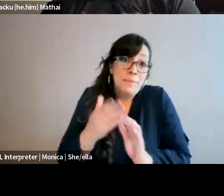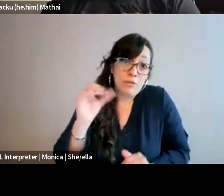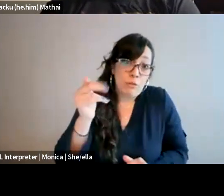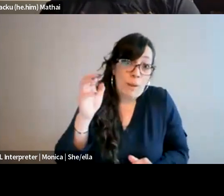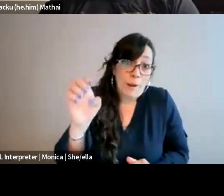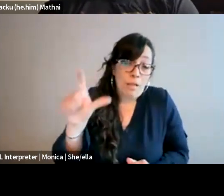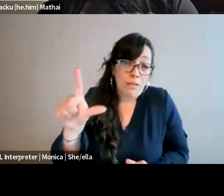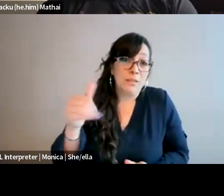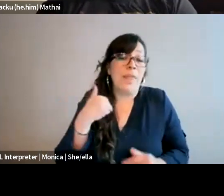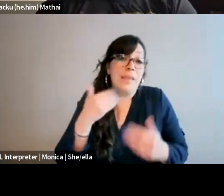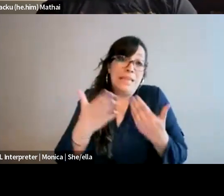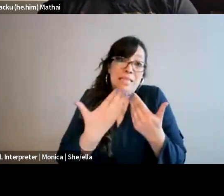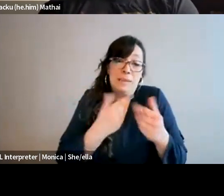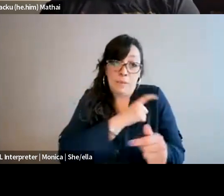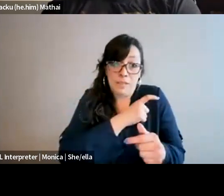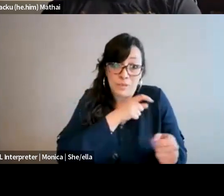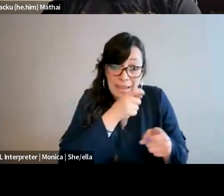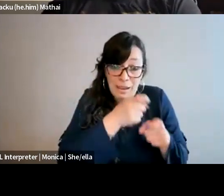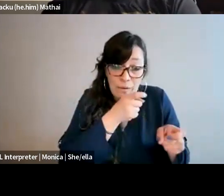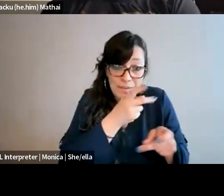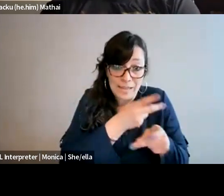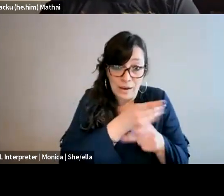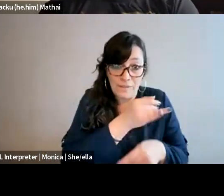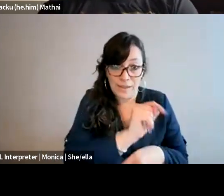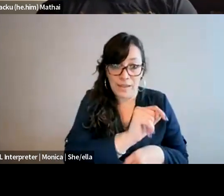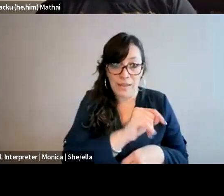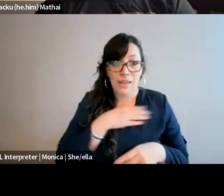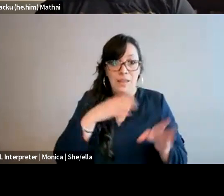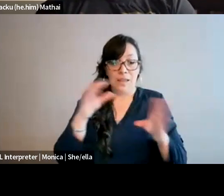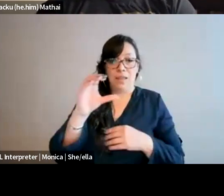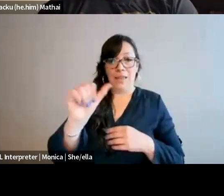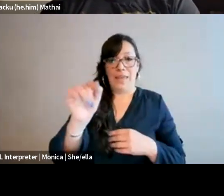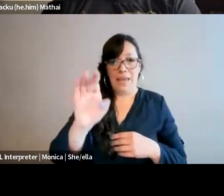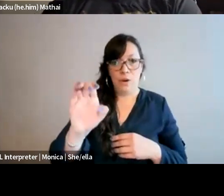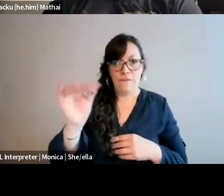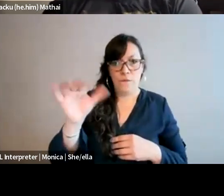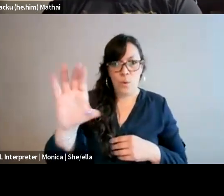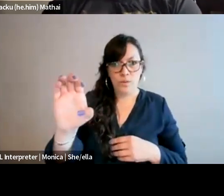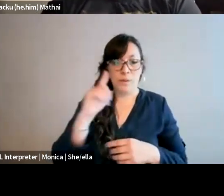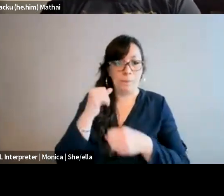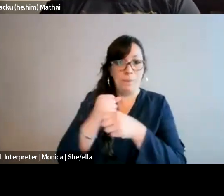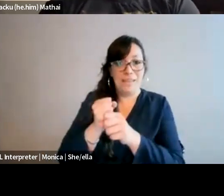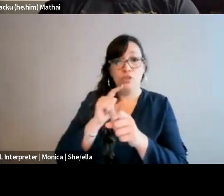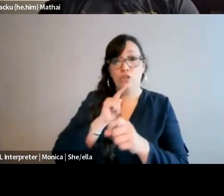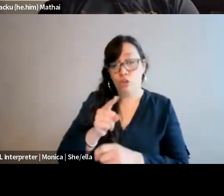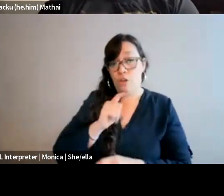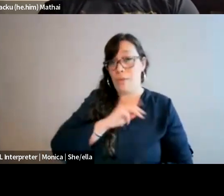up, right? And so enter care courts, right? The latest tool to make sure Newsom and his